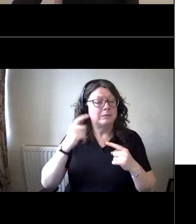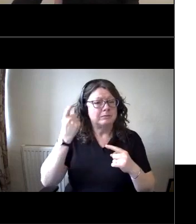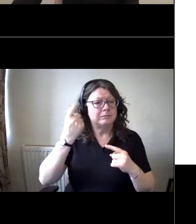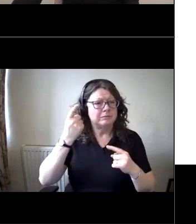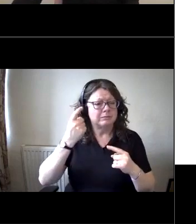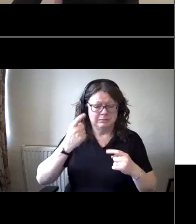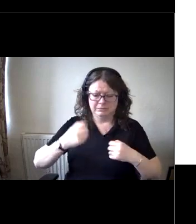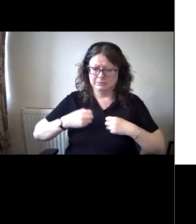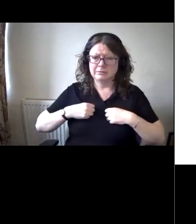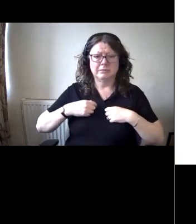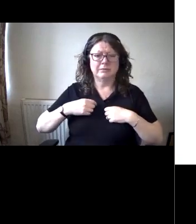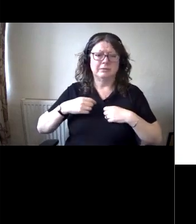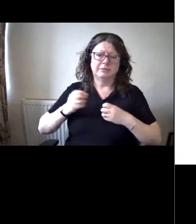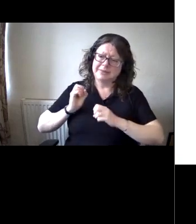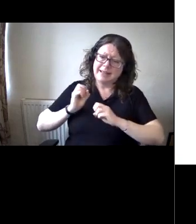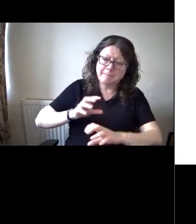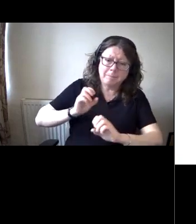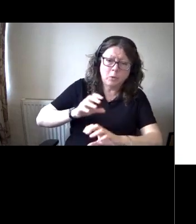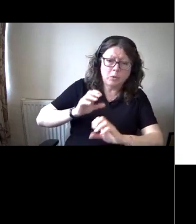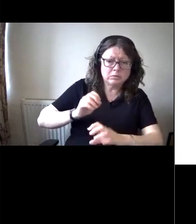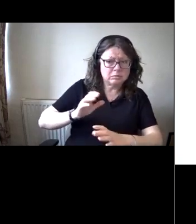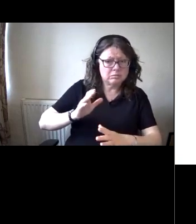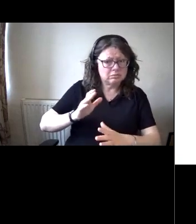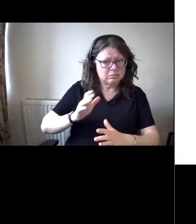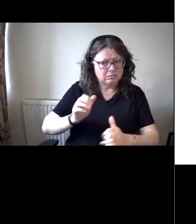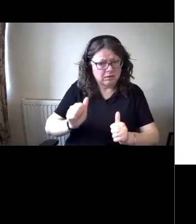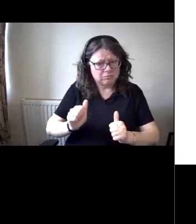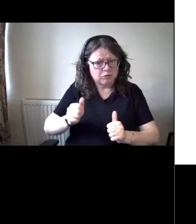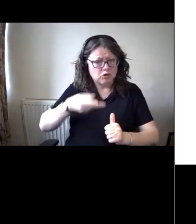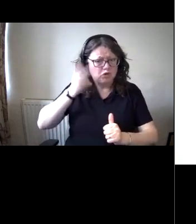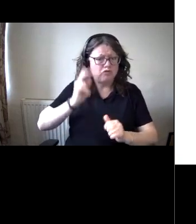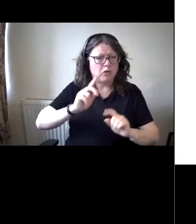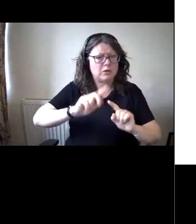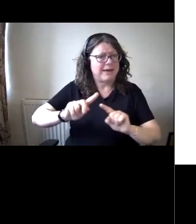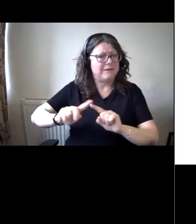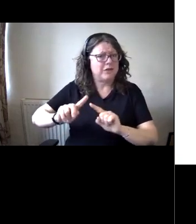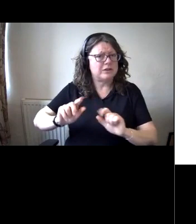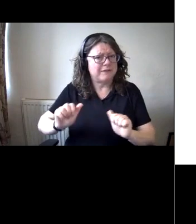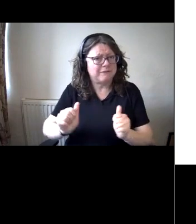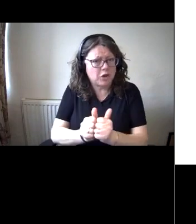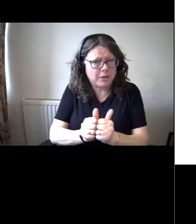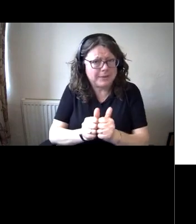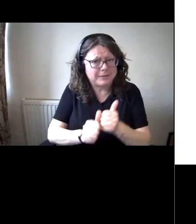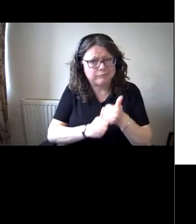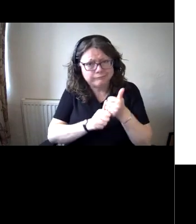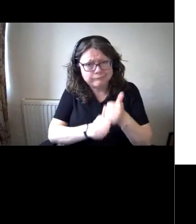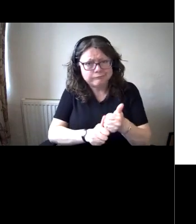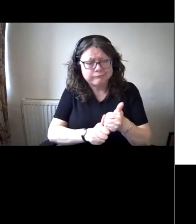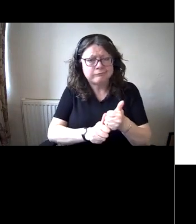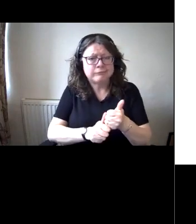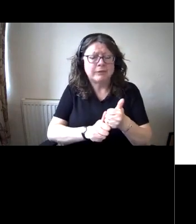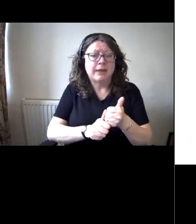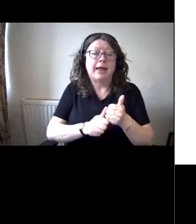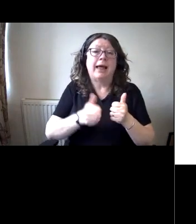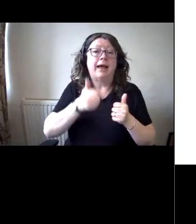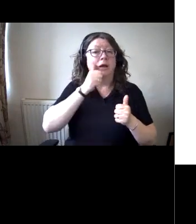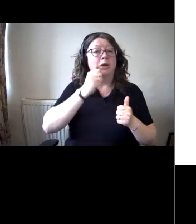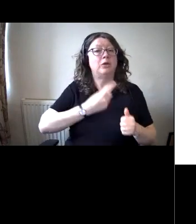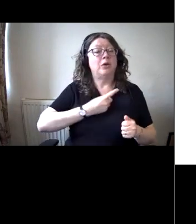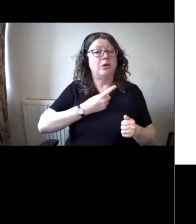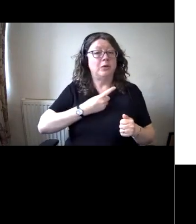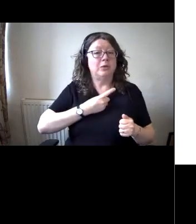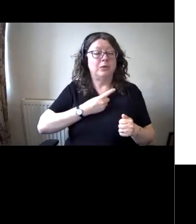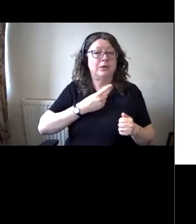a practitioner standpoint, when I first sort of opened my ears and opened my eyes to this this way